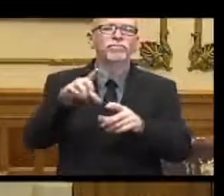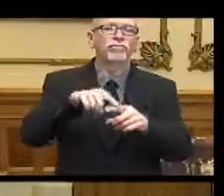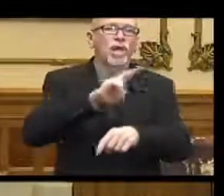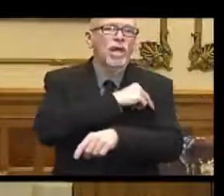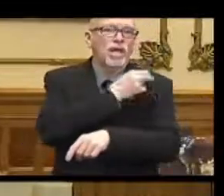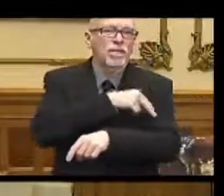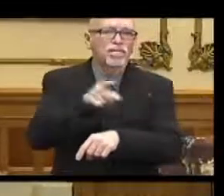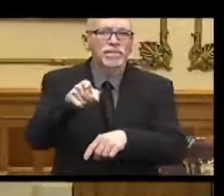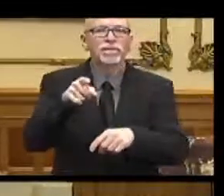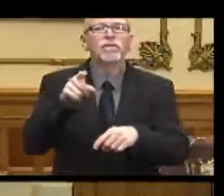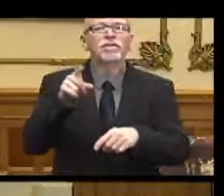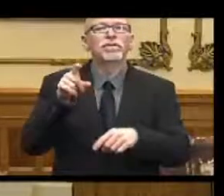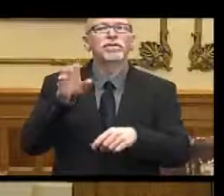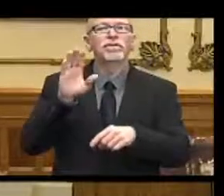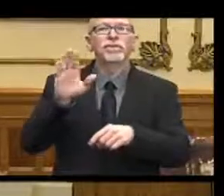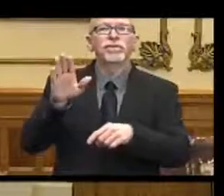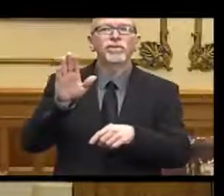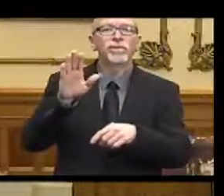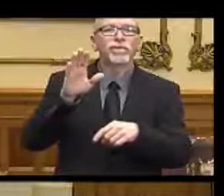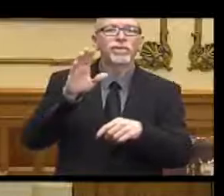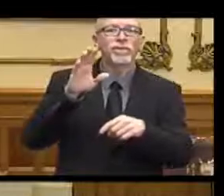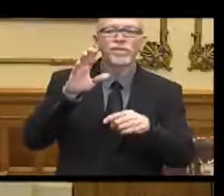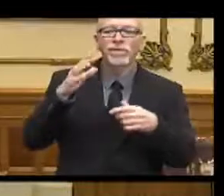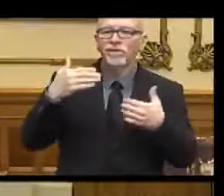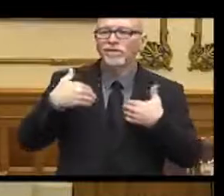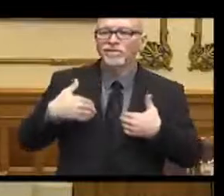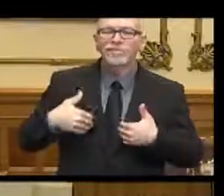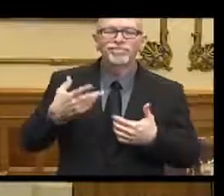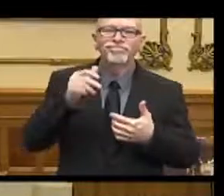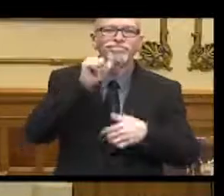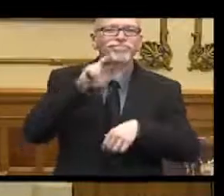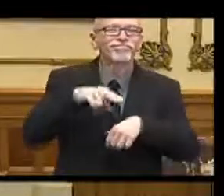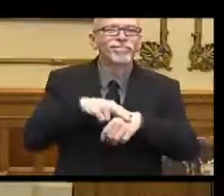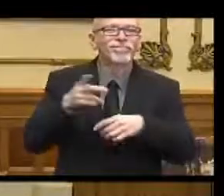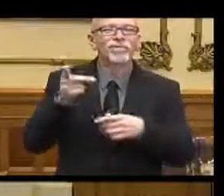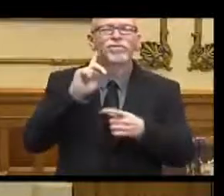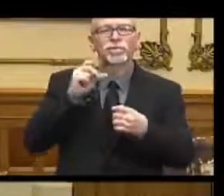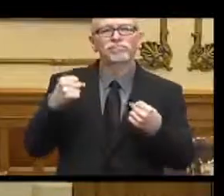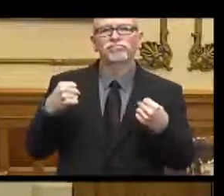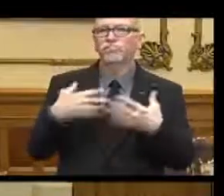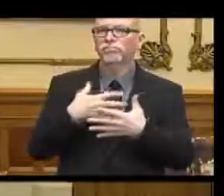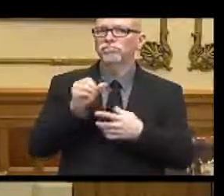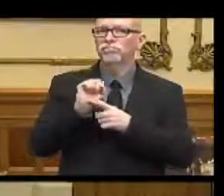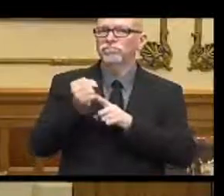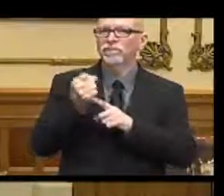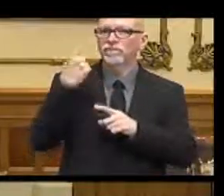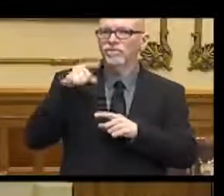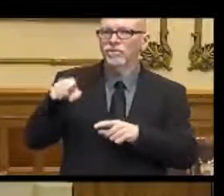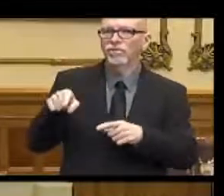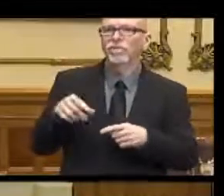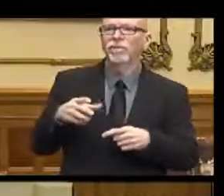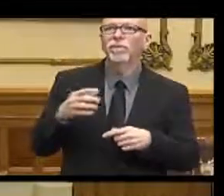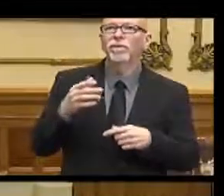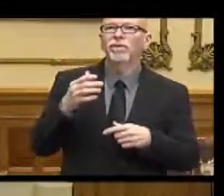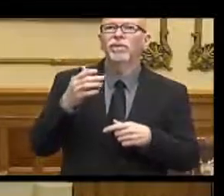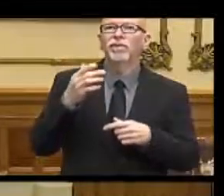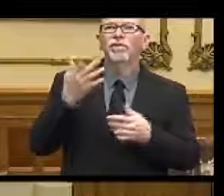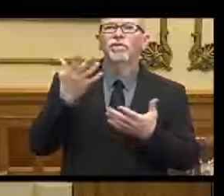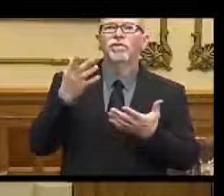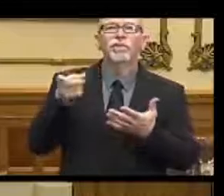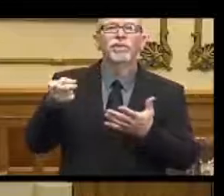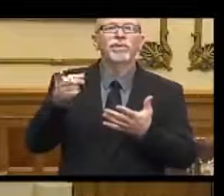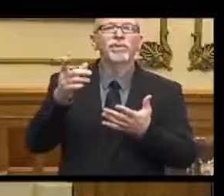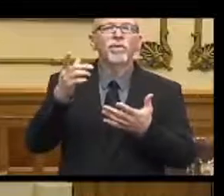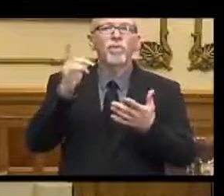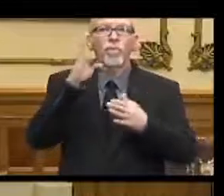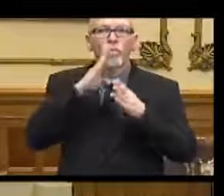her saturations were much less than normal. So it was a very terrifying experience for a whole host of reasons, not the least of which is my